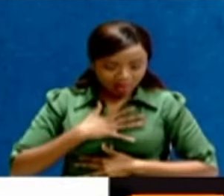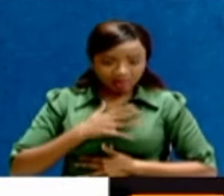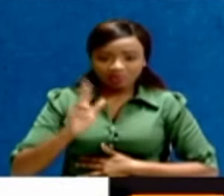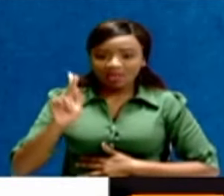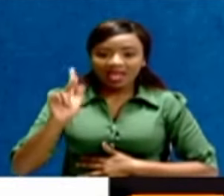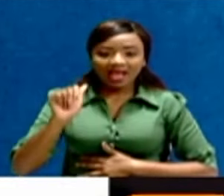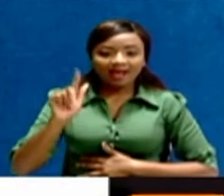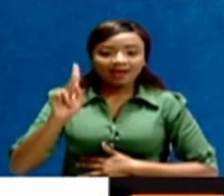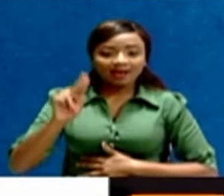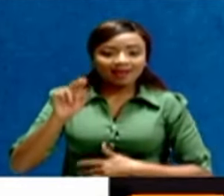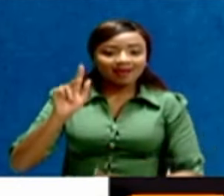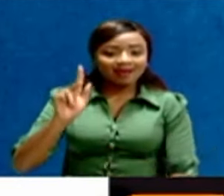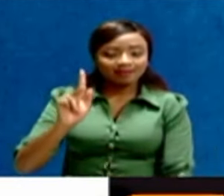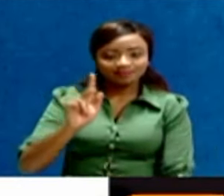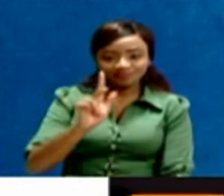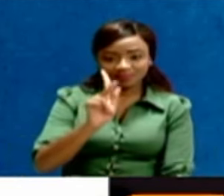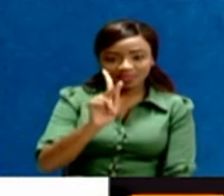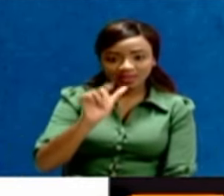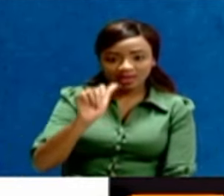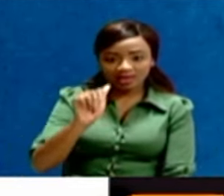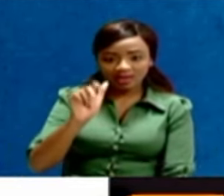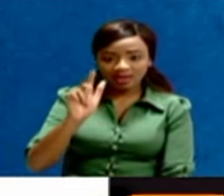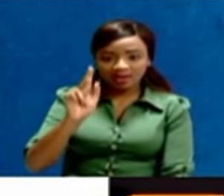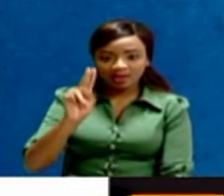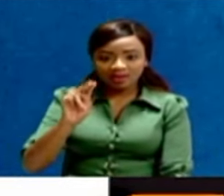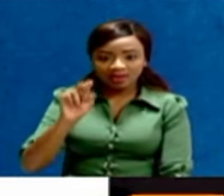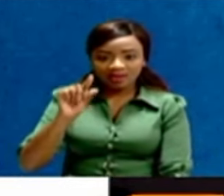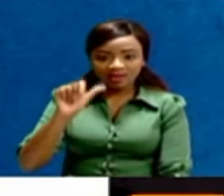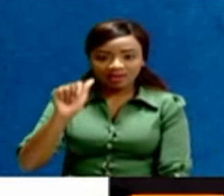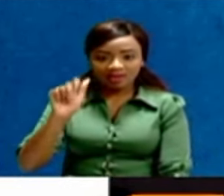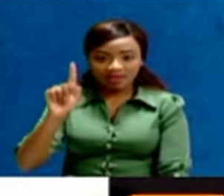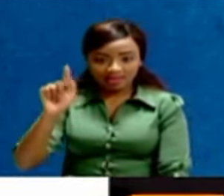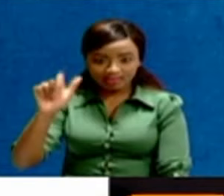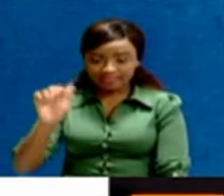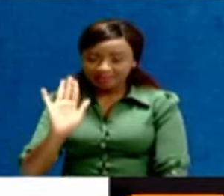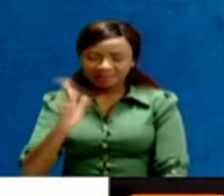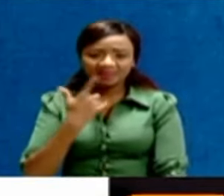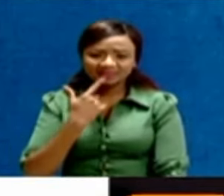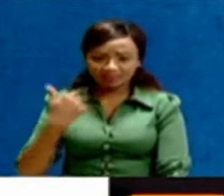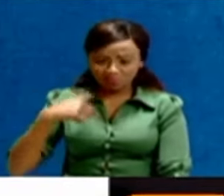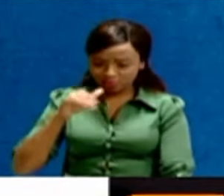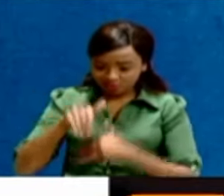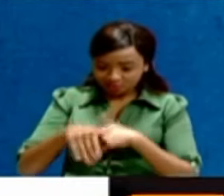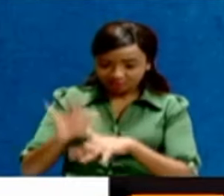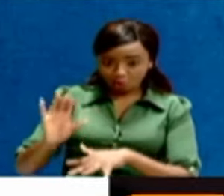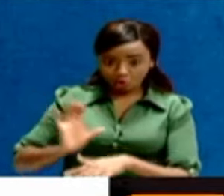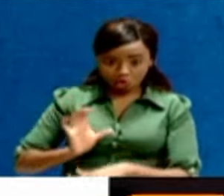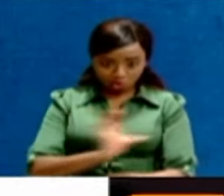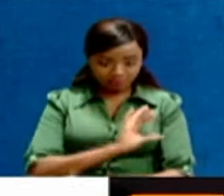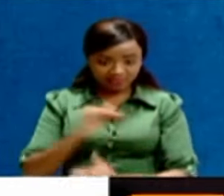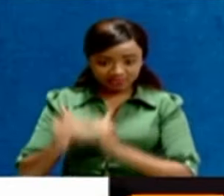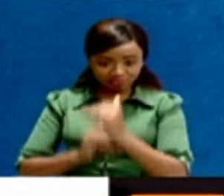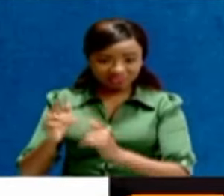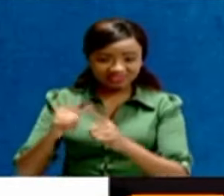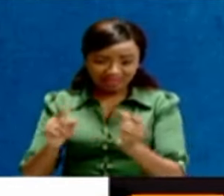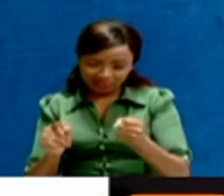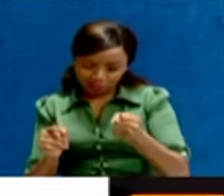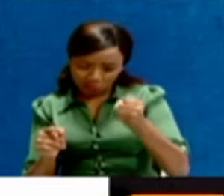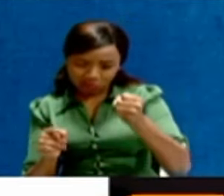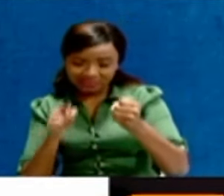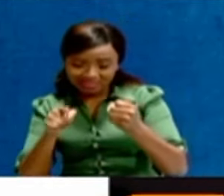an amendment whereby he was saying, let us vote the committee way, but suspend it from operation